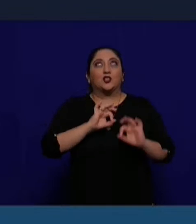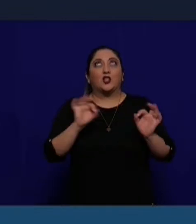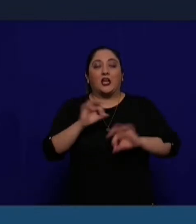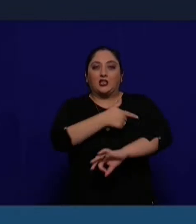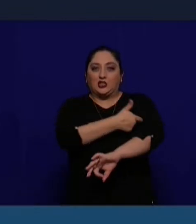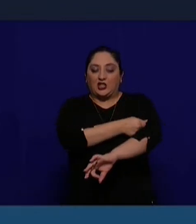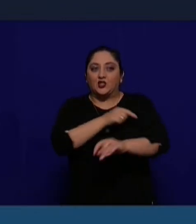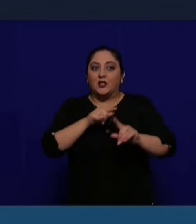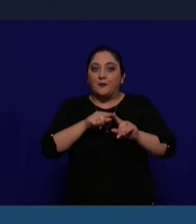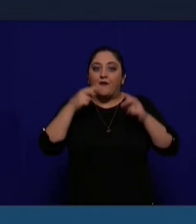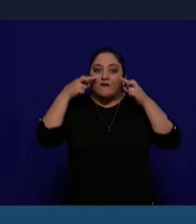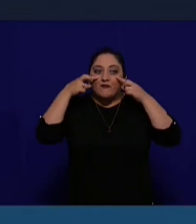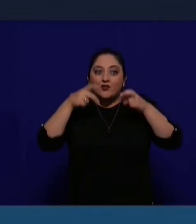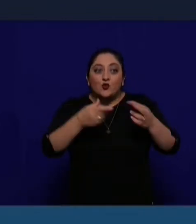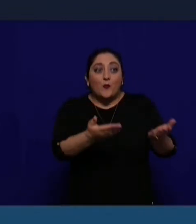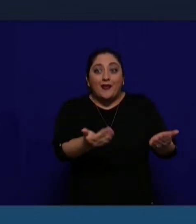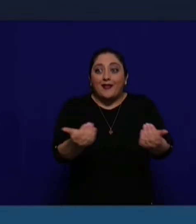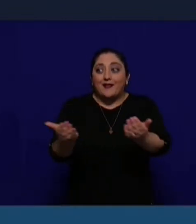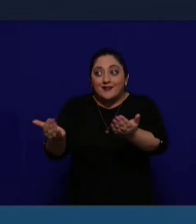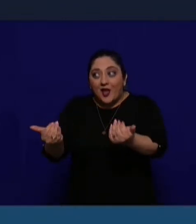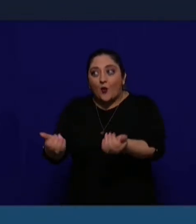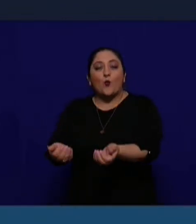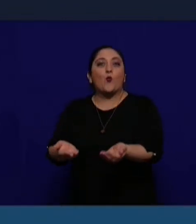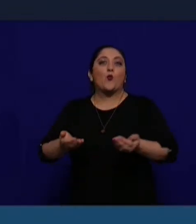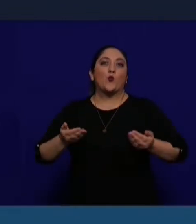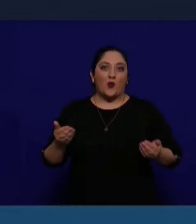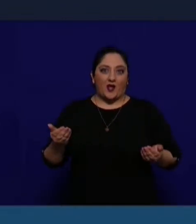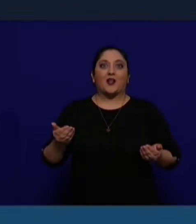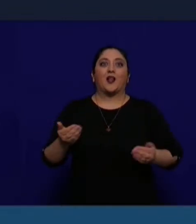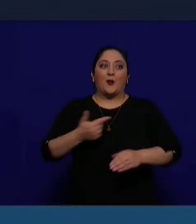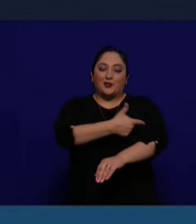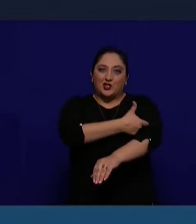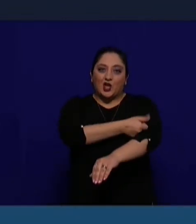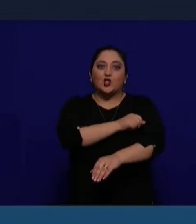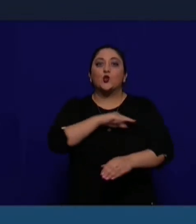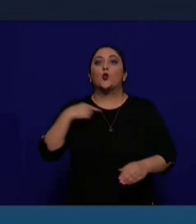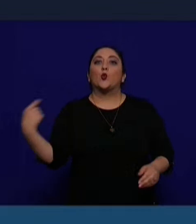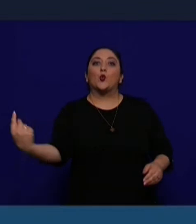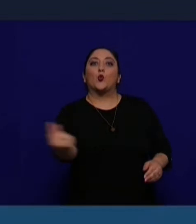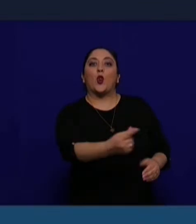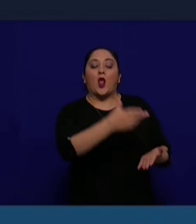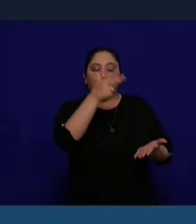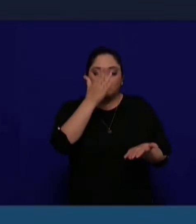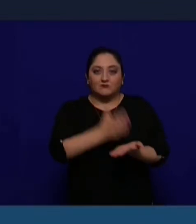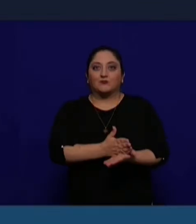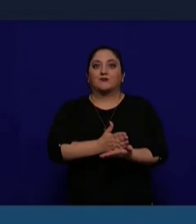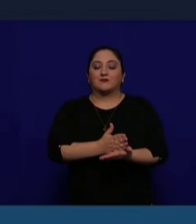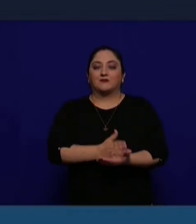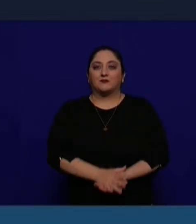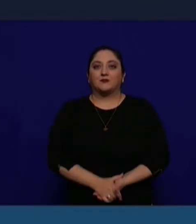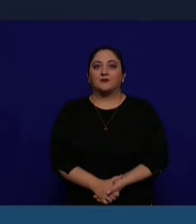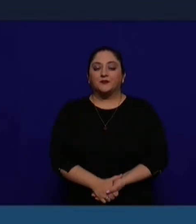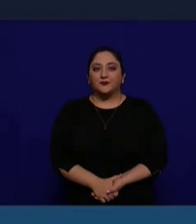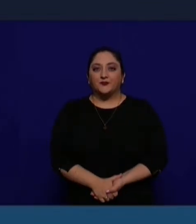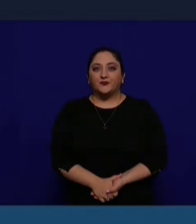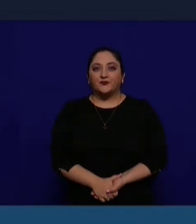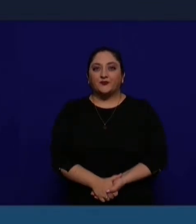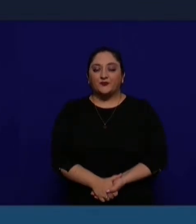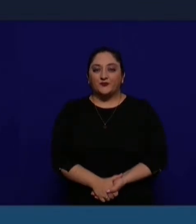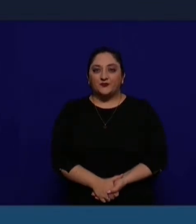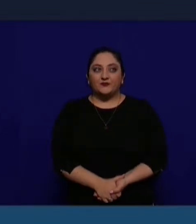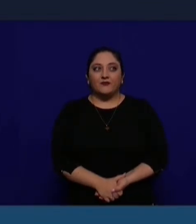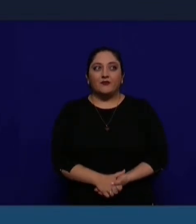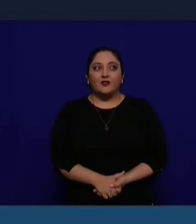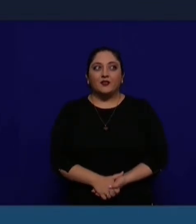aħna nibqgħu noħorġu l-alerts biex persuna jiġi ukoll ħalli nkunu nistgħu nlaqmukom.